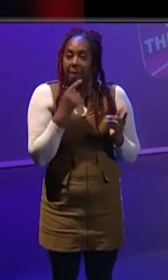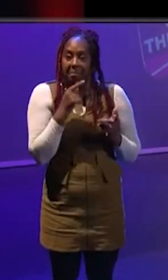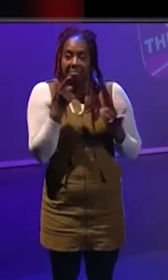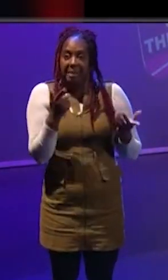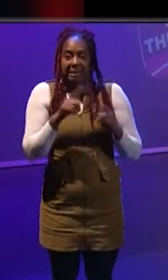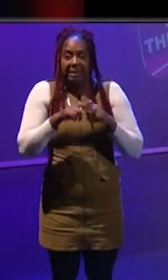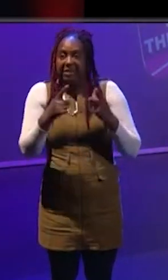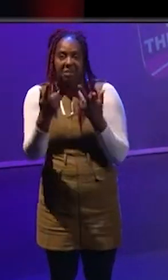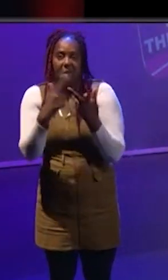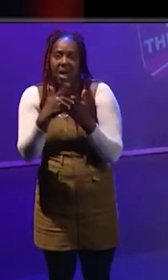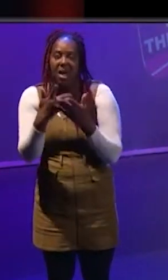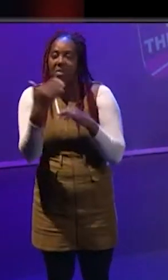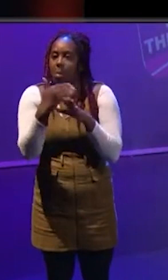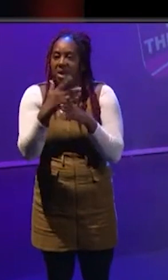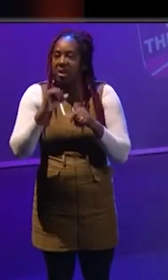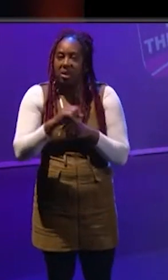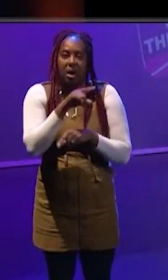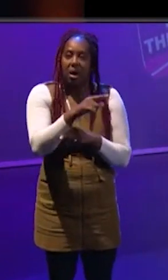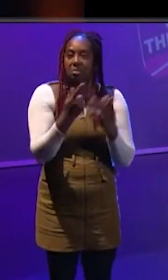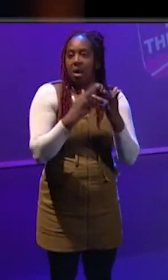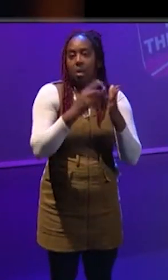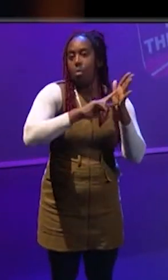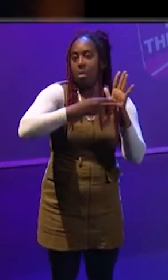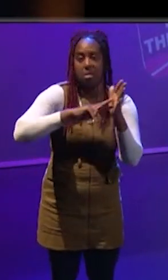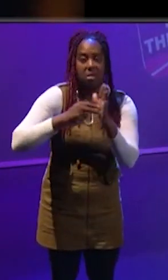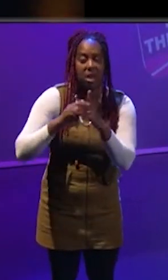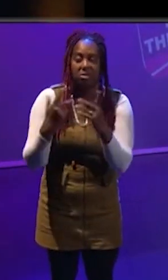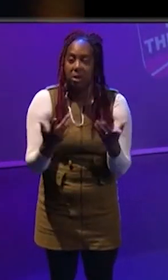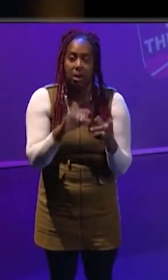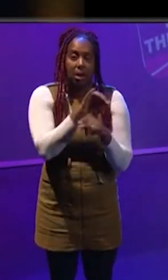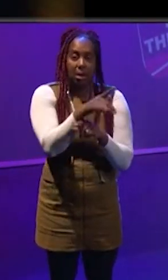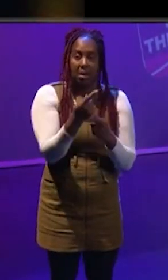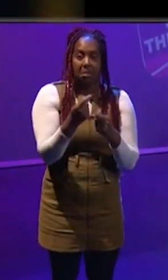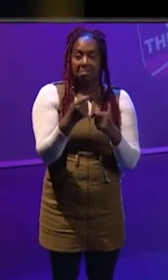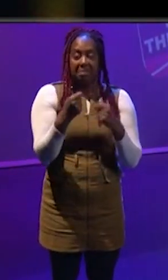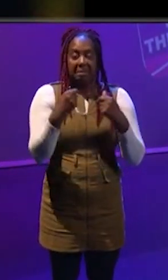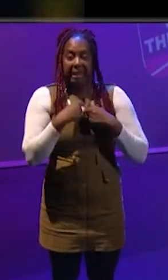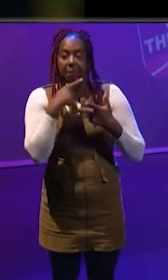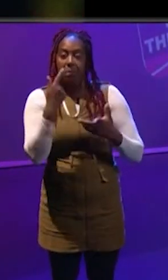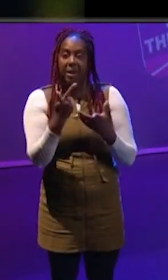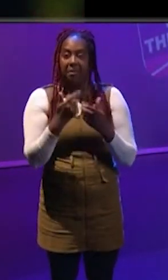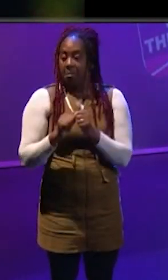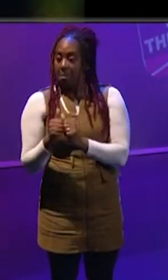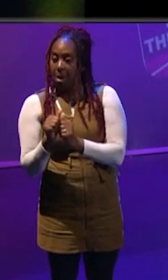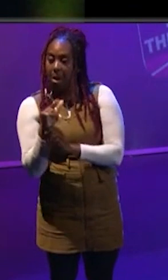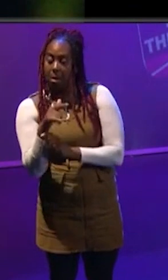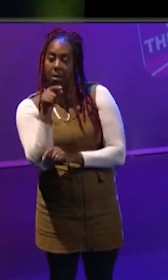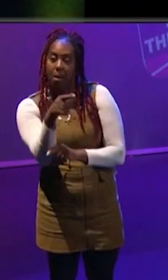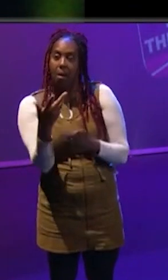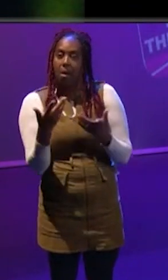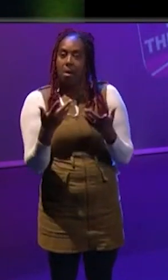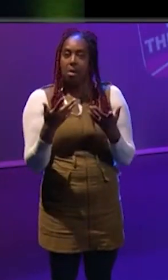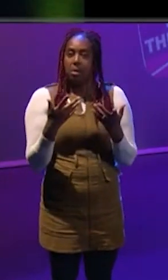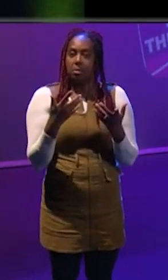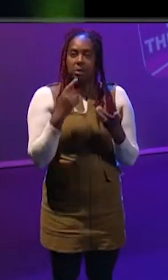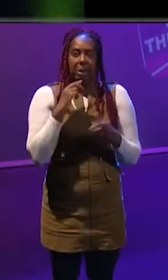to any other work that I do with venues or other organisations, and it's about me as a producer with my producing partner, Emily Beecher.